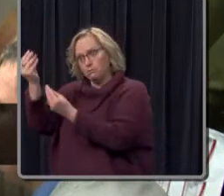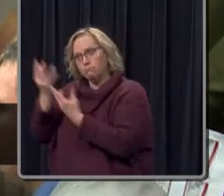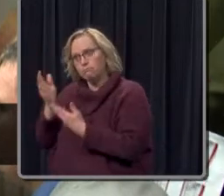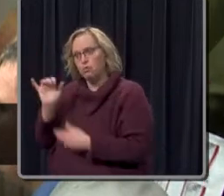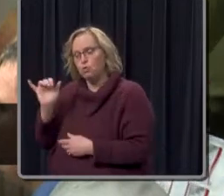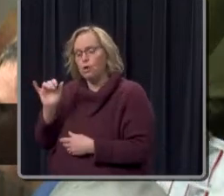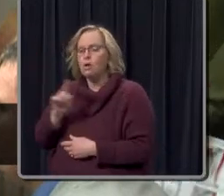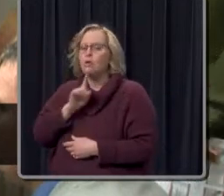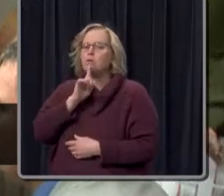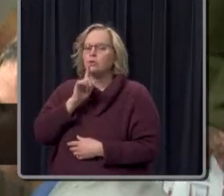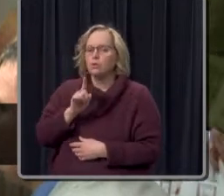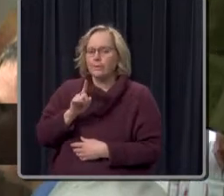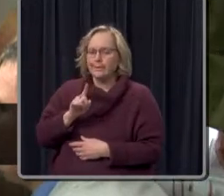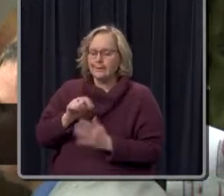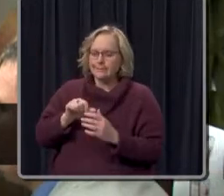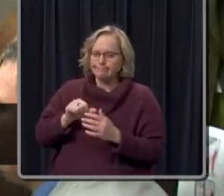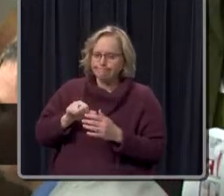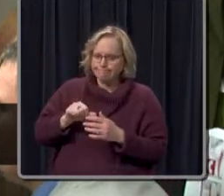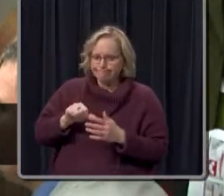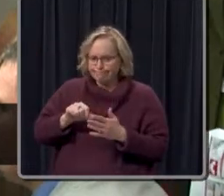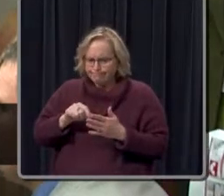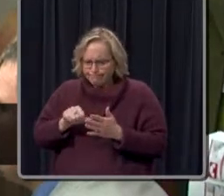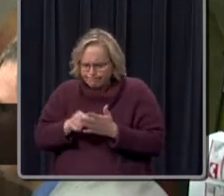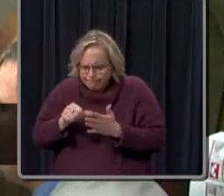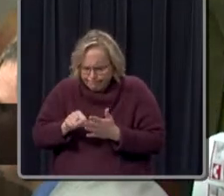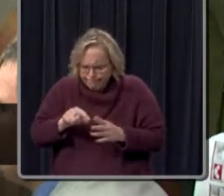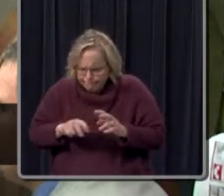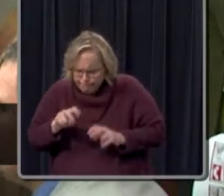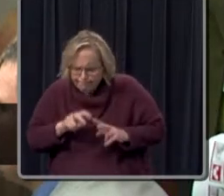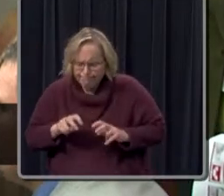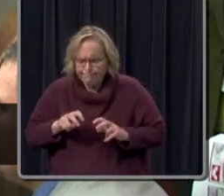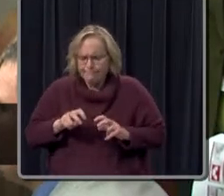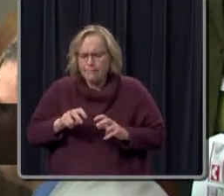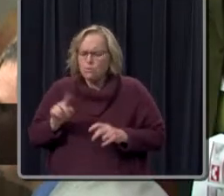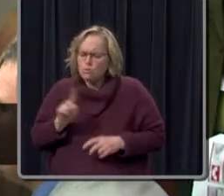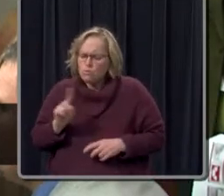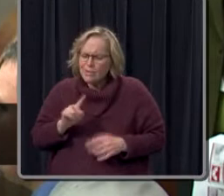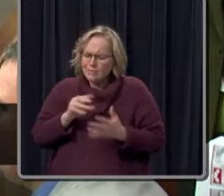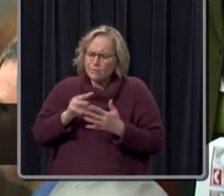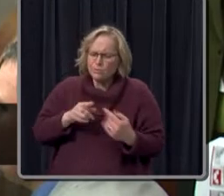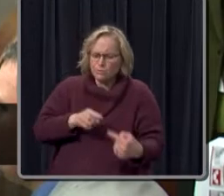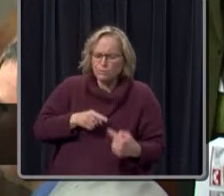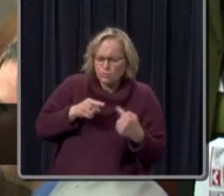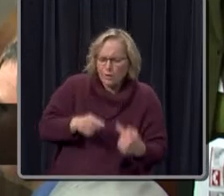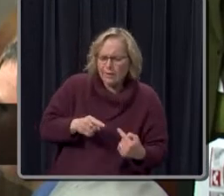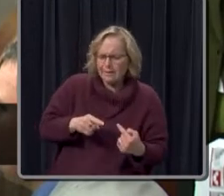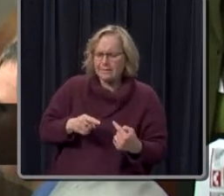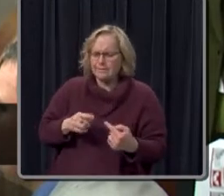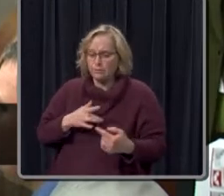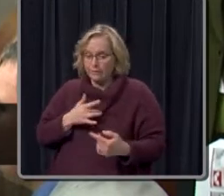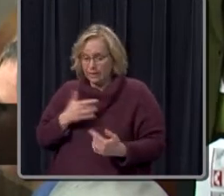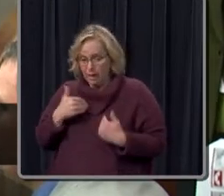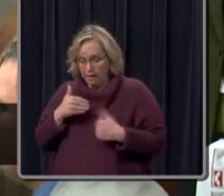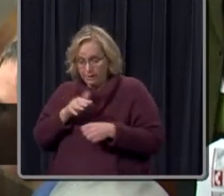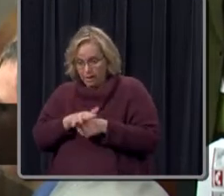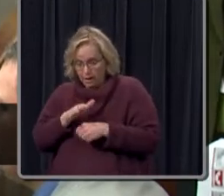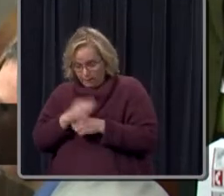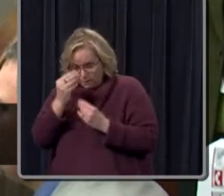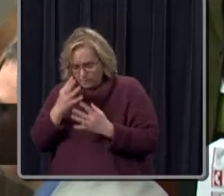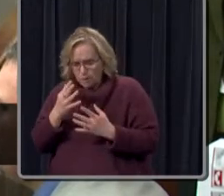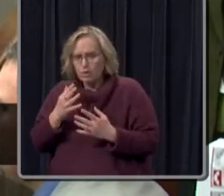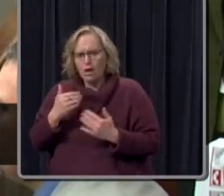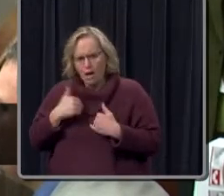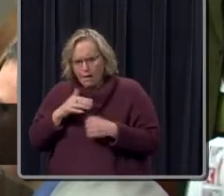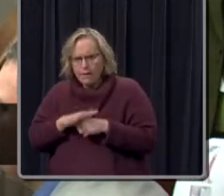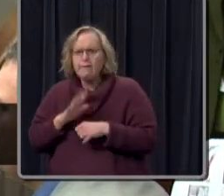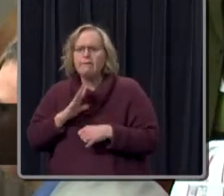through, where is it that the student is struggling? How can we gather some more information? If we feel we have all the right information, what other interventions can we